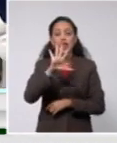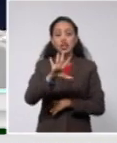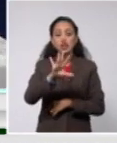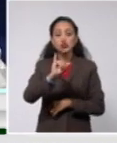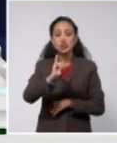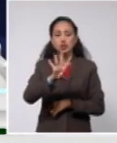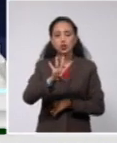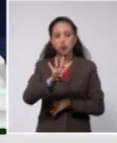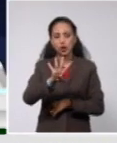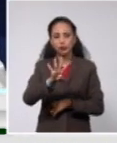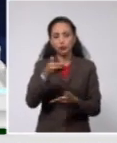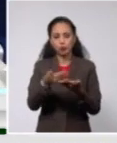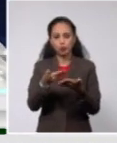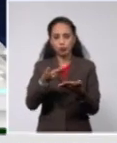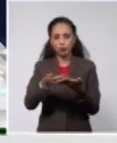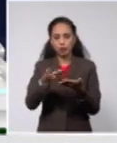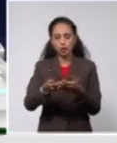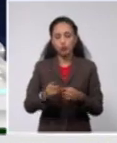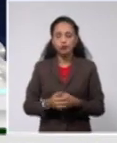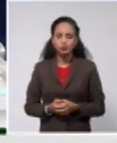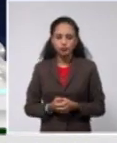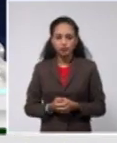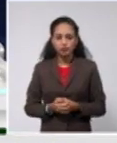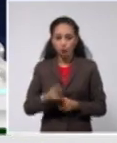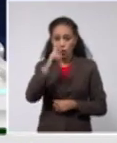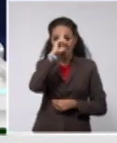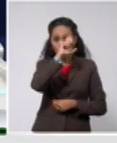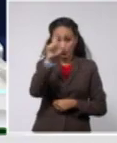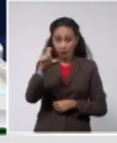425 in the Hermanos Almahedas Hospital,